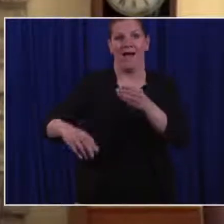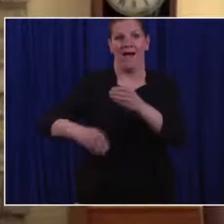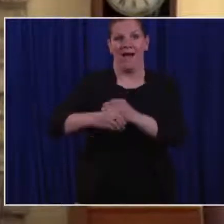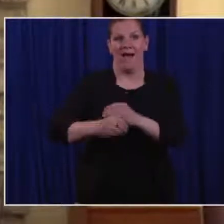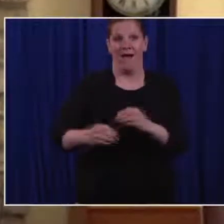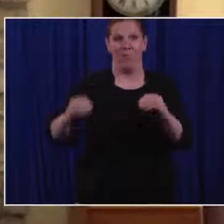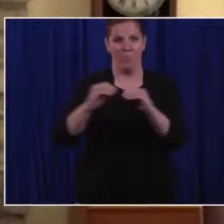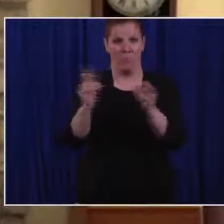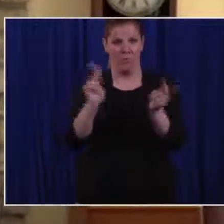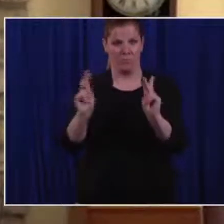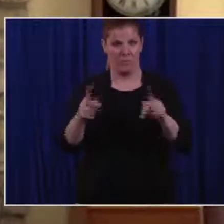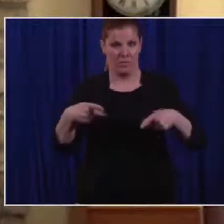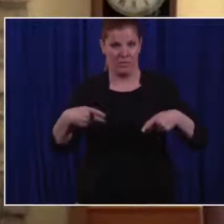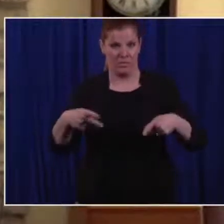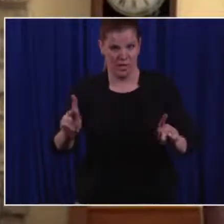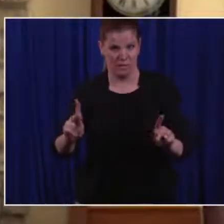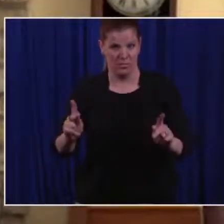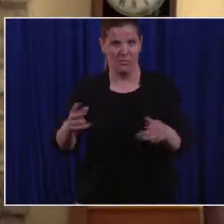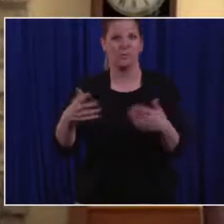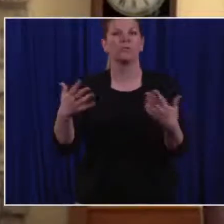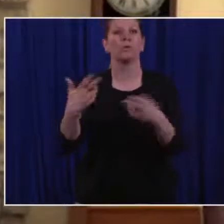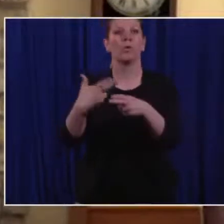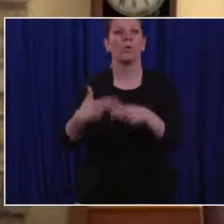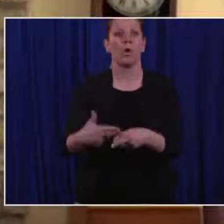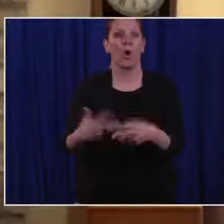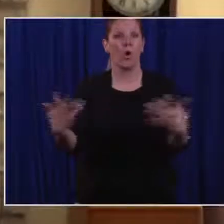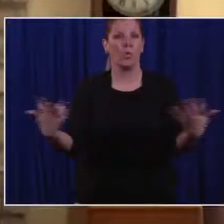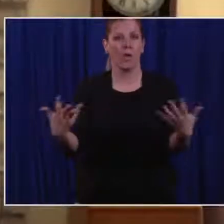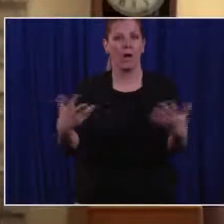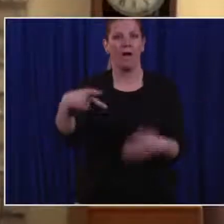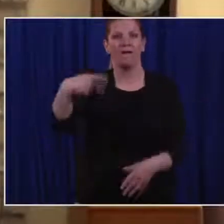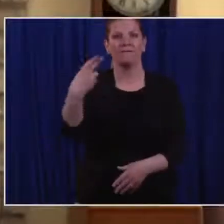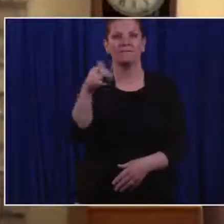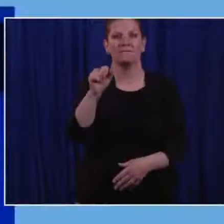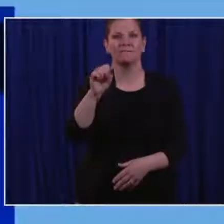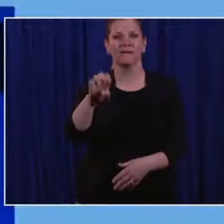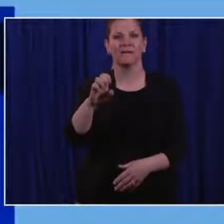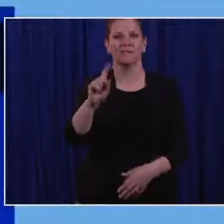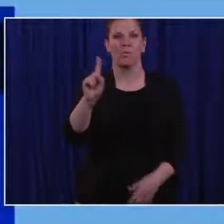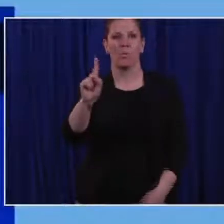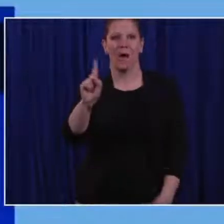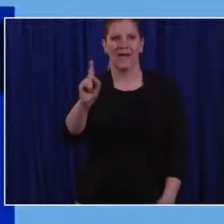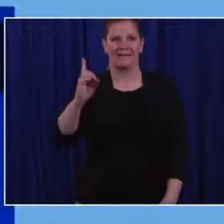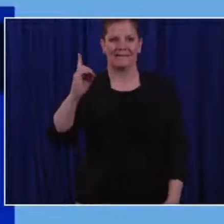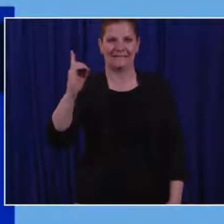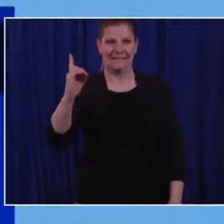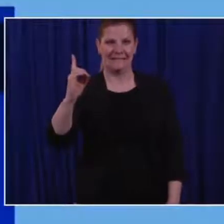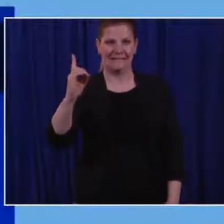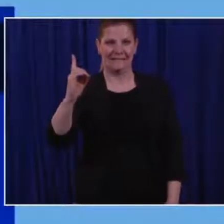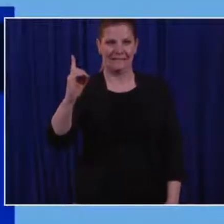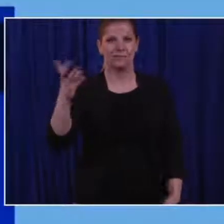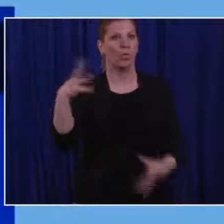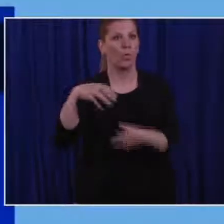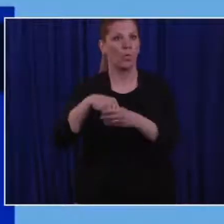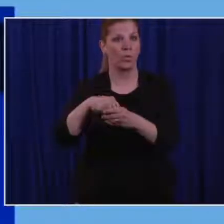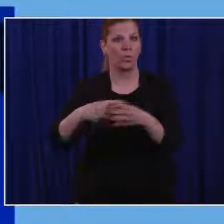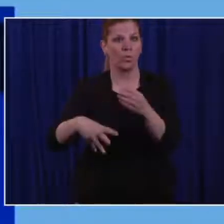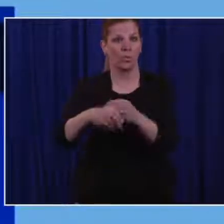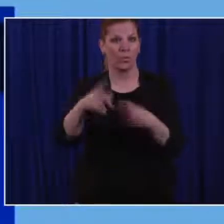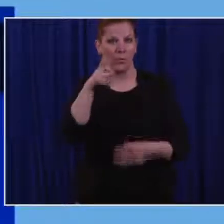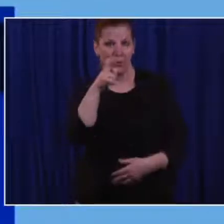what we will call Phase 1D, type 2 diabetes